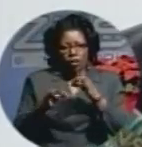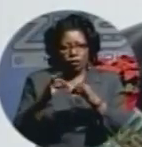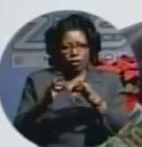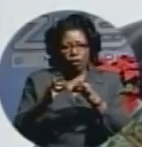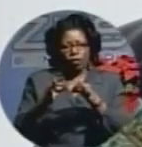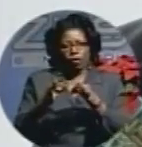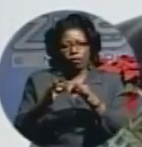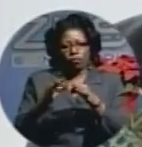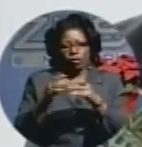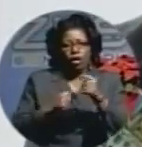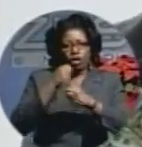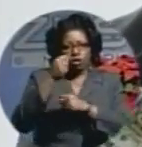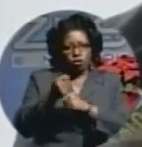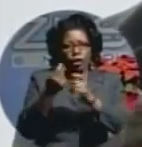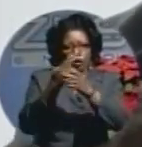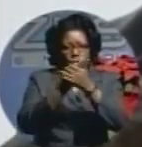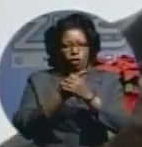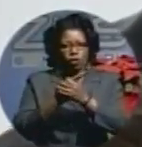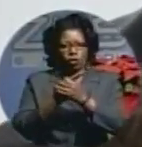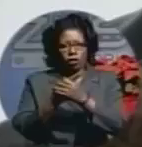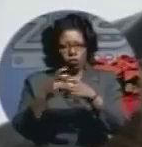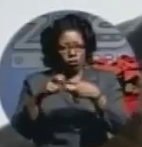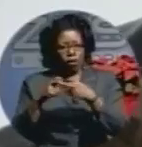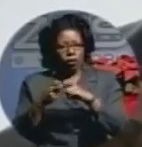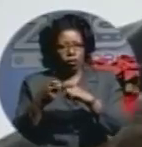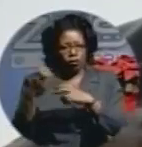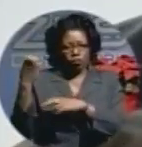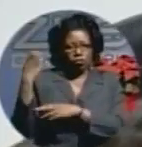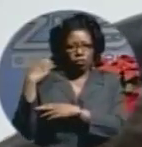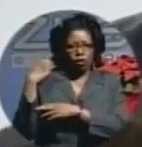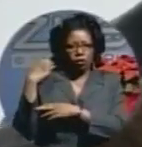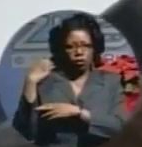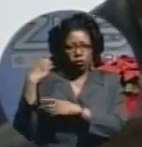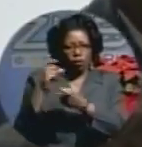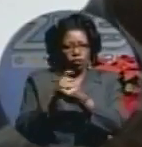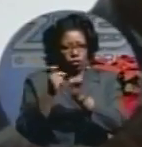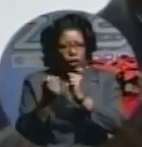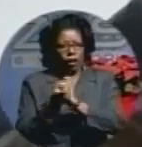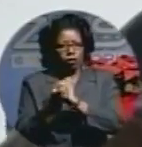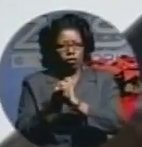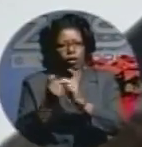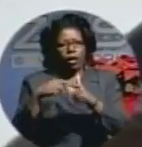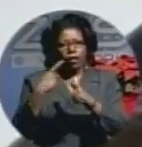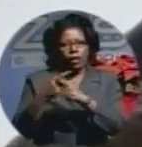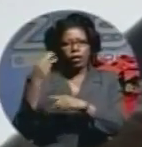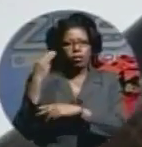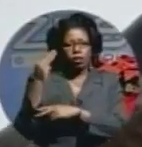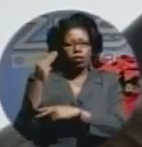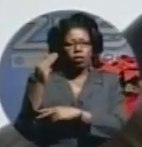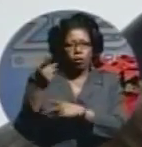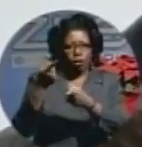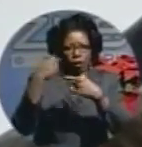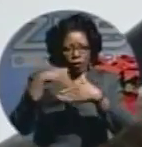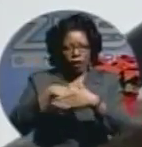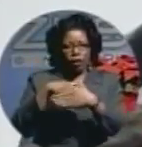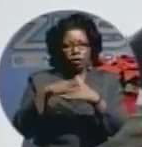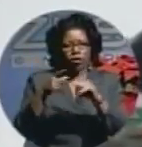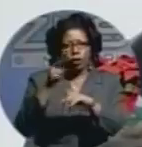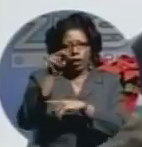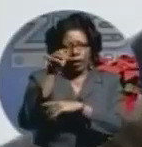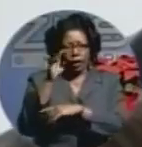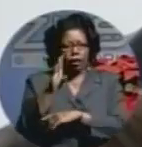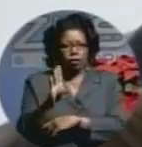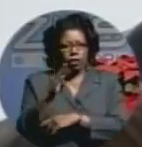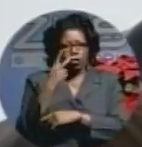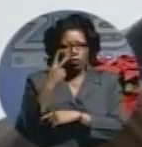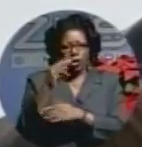trade union requirement. If there are executive adjustments being made, for example, the minister would have come into National Insurance,